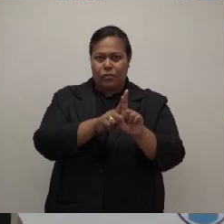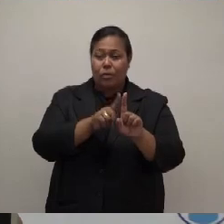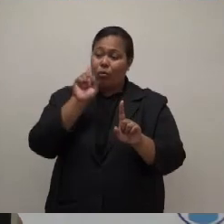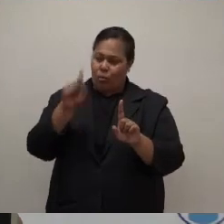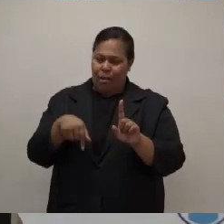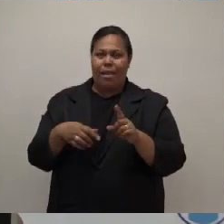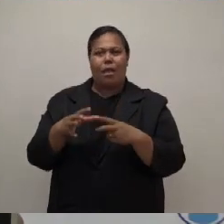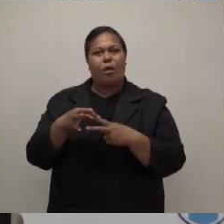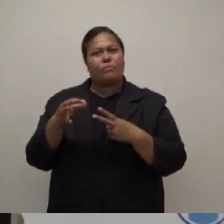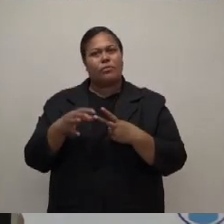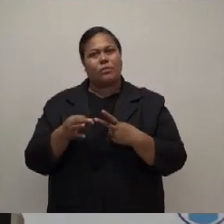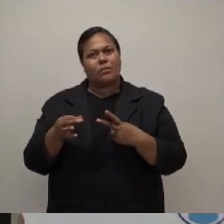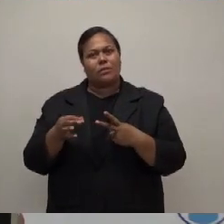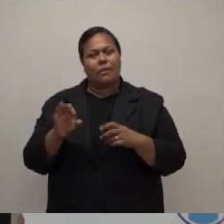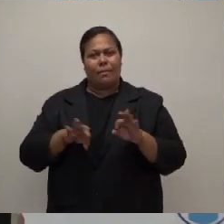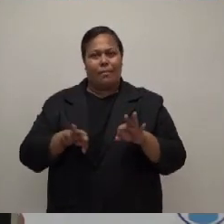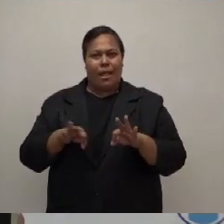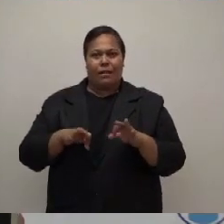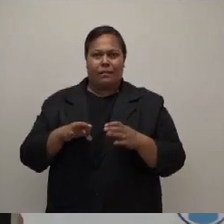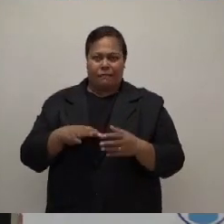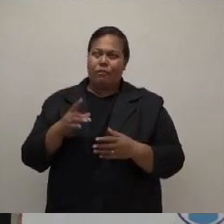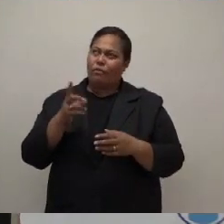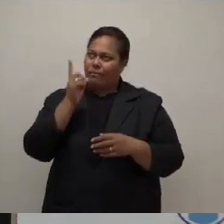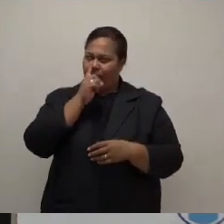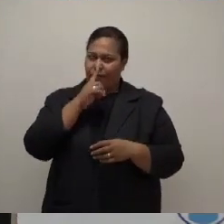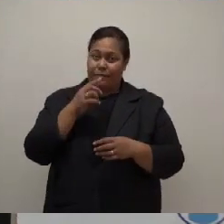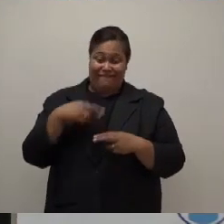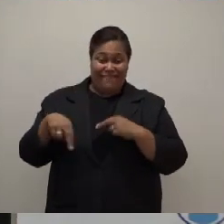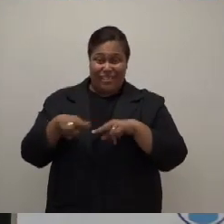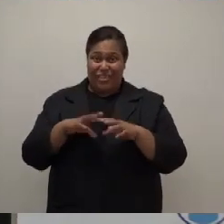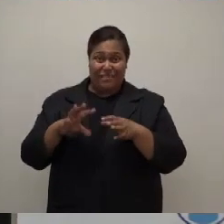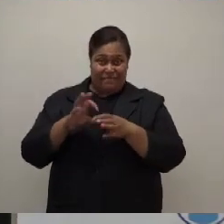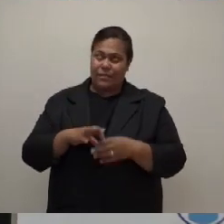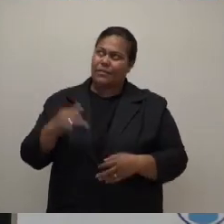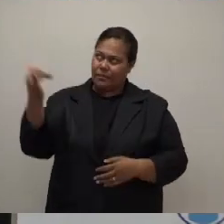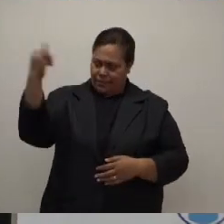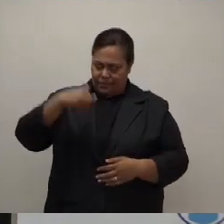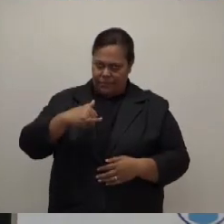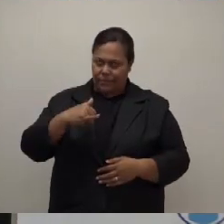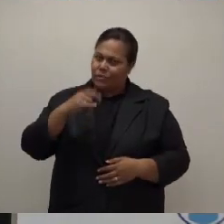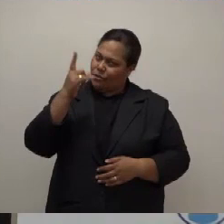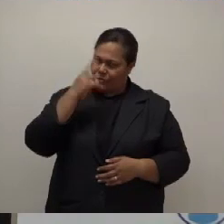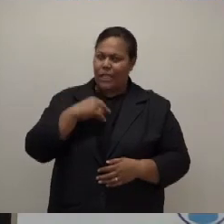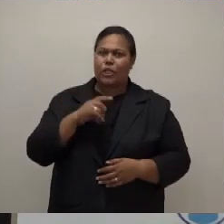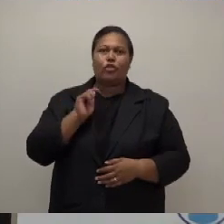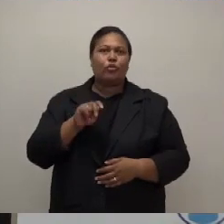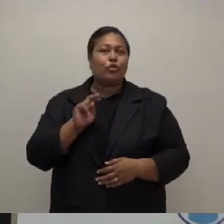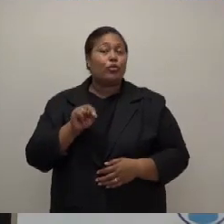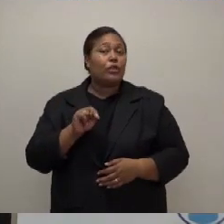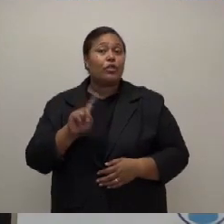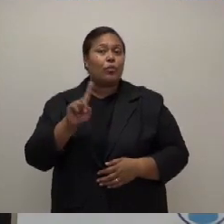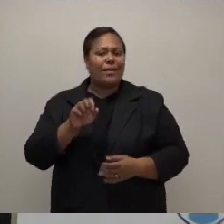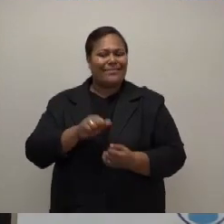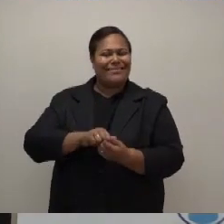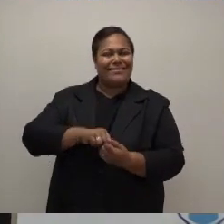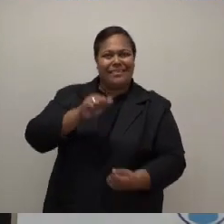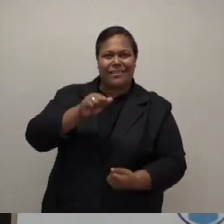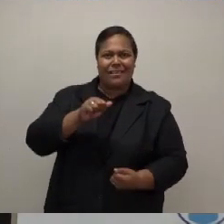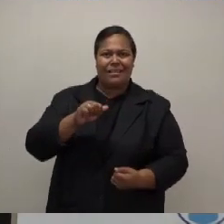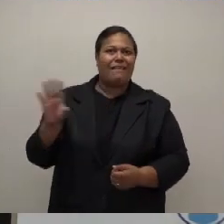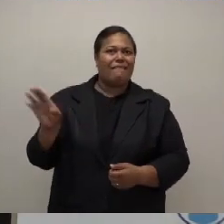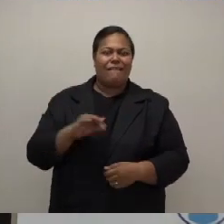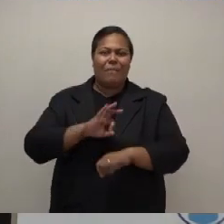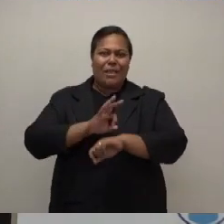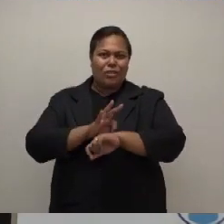returning residents and citizens. 1, intending travelers must present a certificate from a recognized